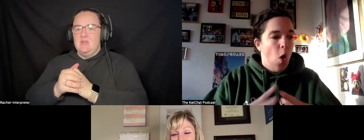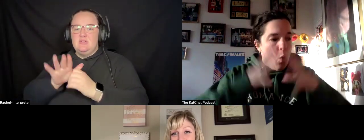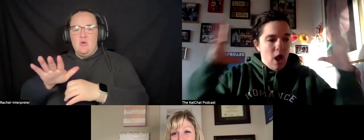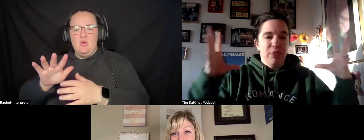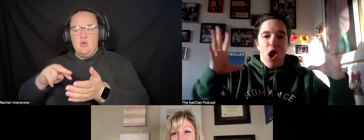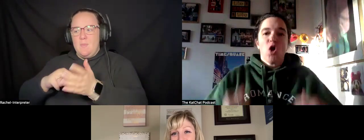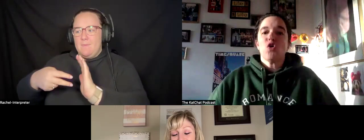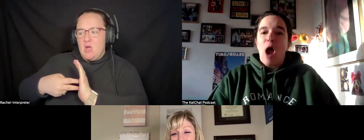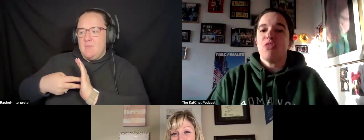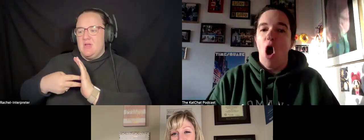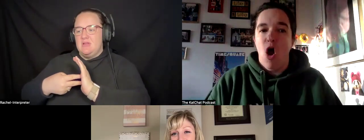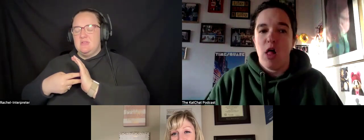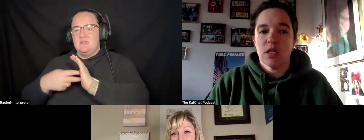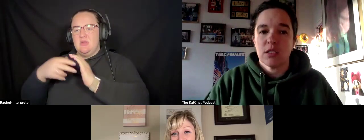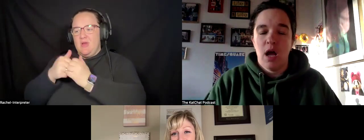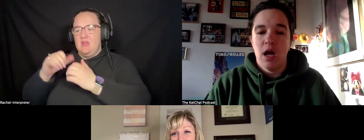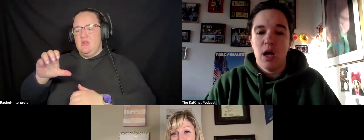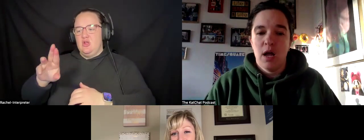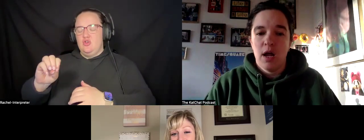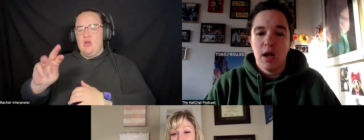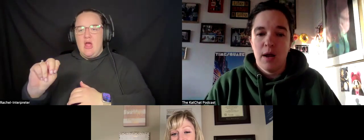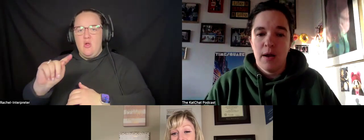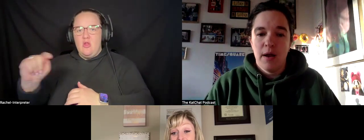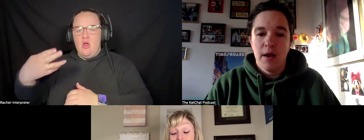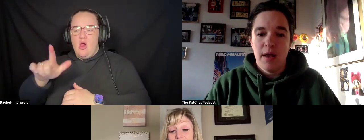purpose with Crown the Hall?